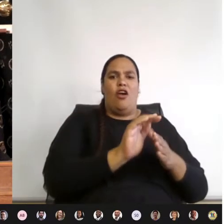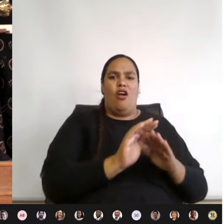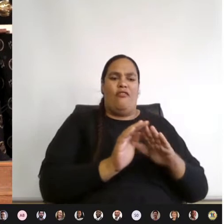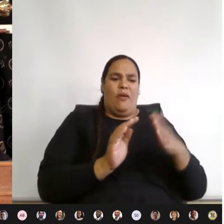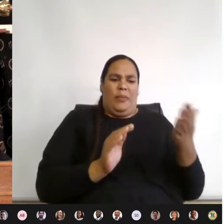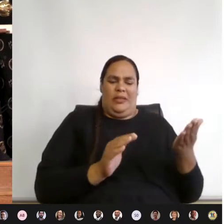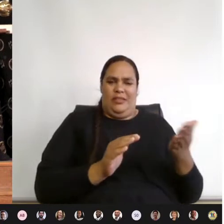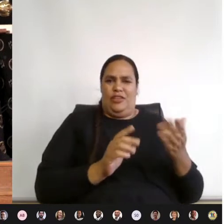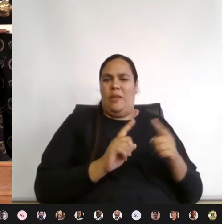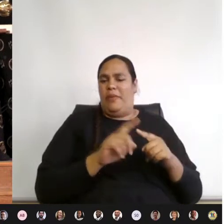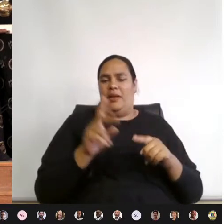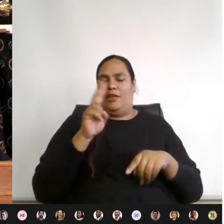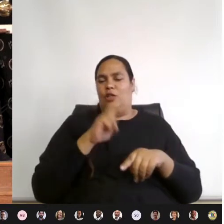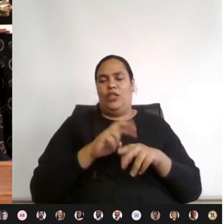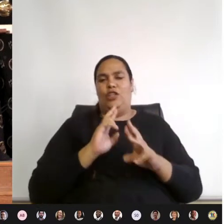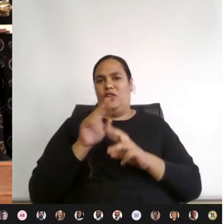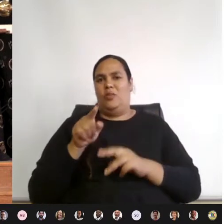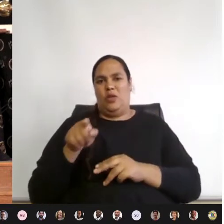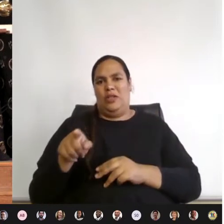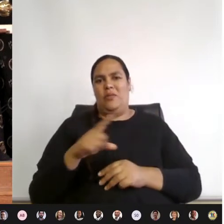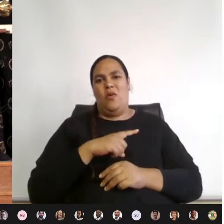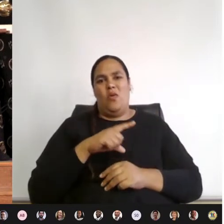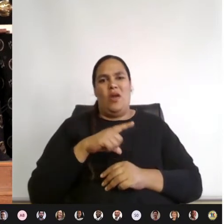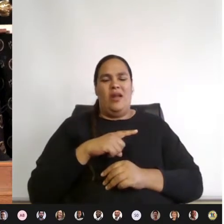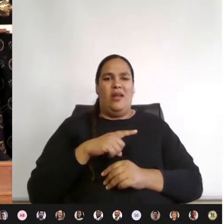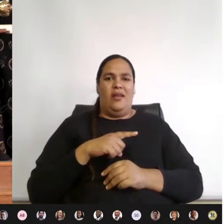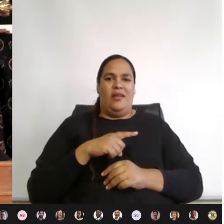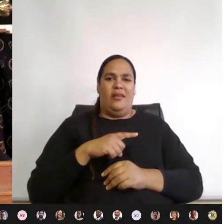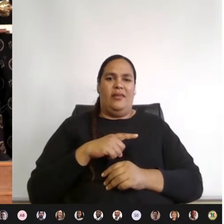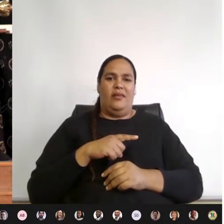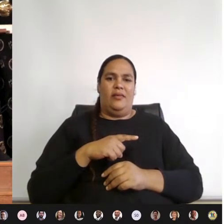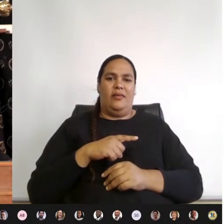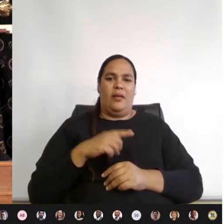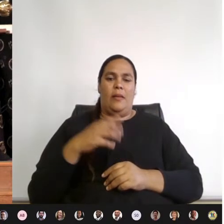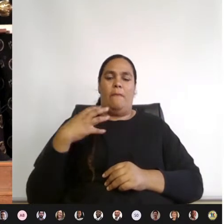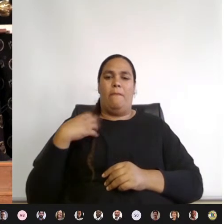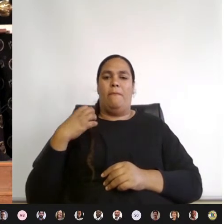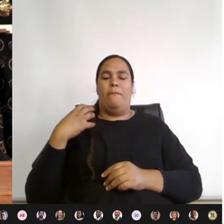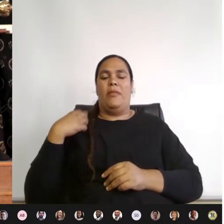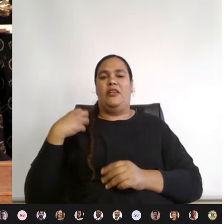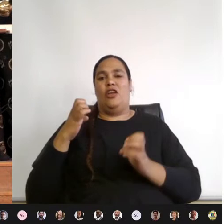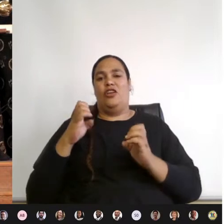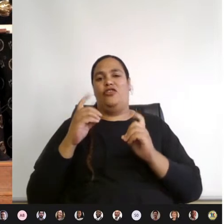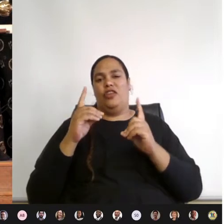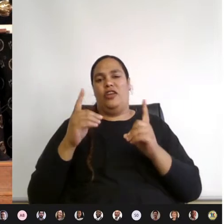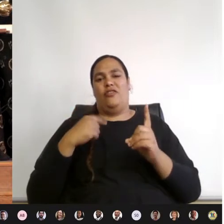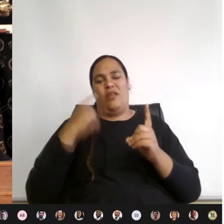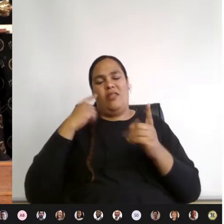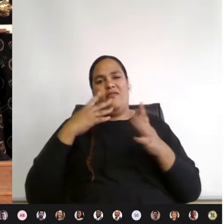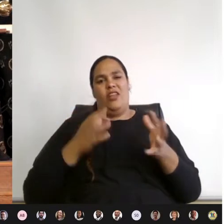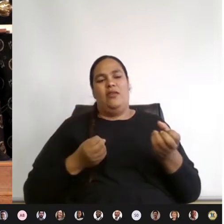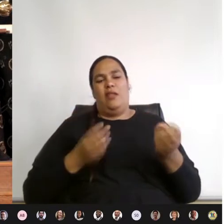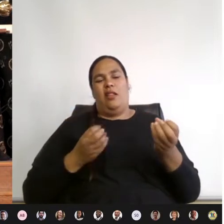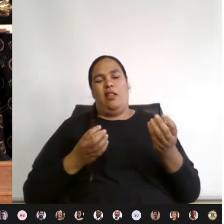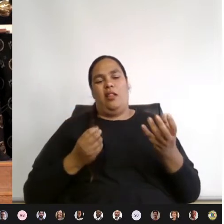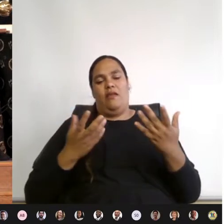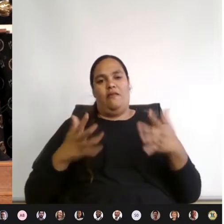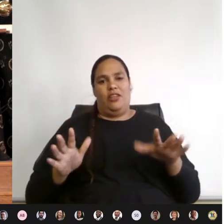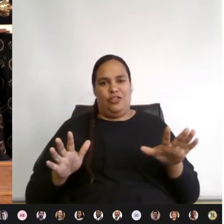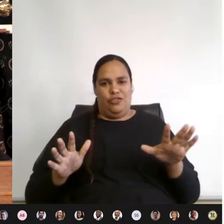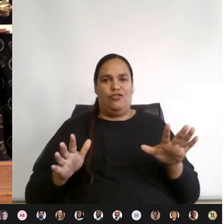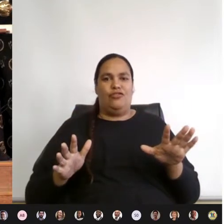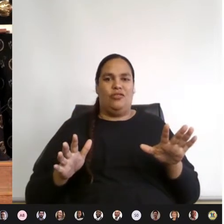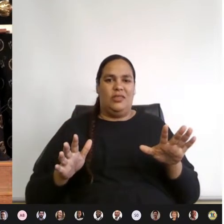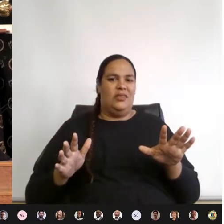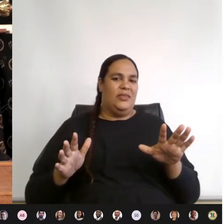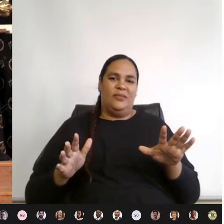don't think I need to respond to him, because the Minister of Education, I think, gave him sufficient clap. So I'll